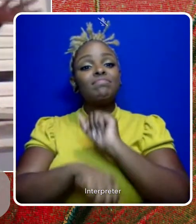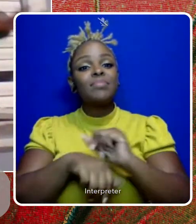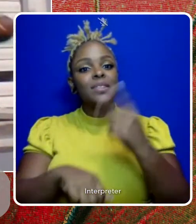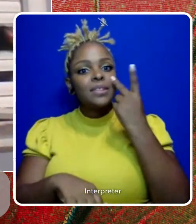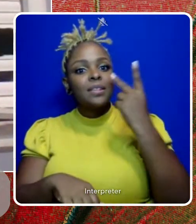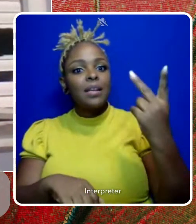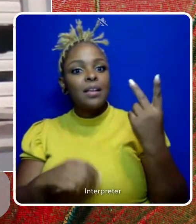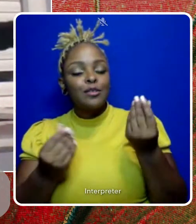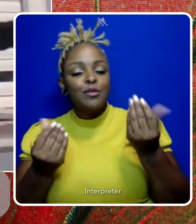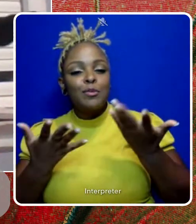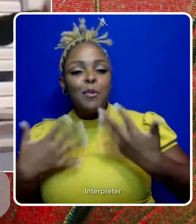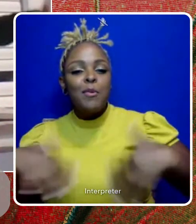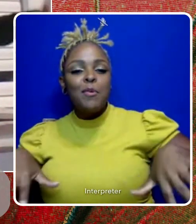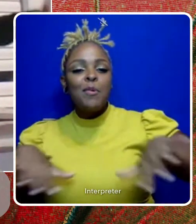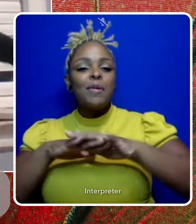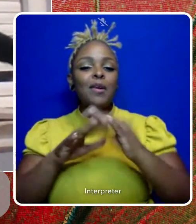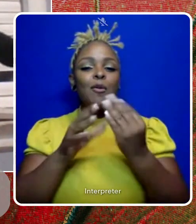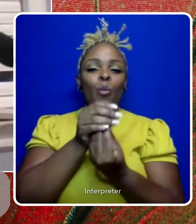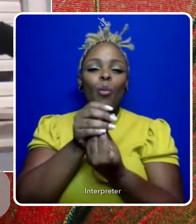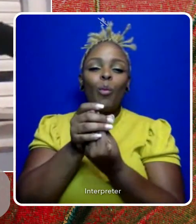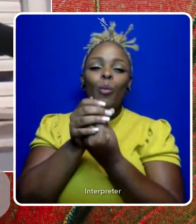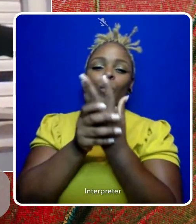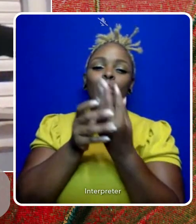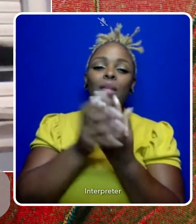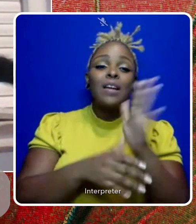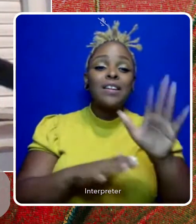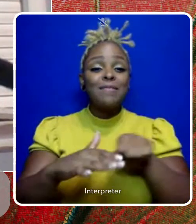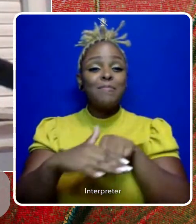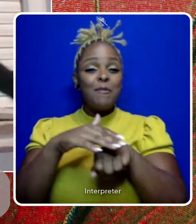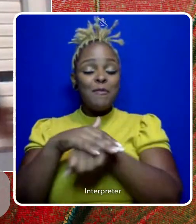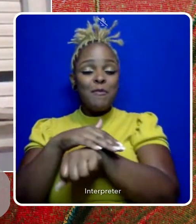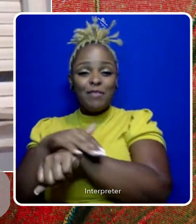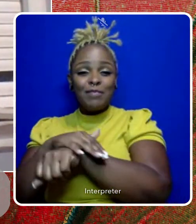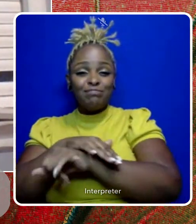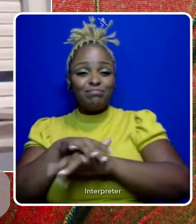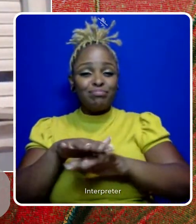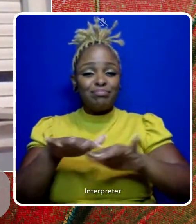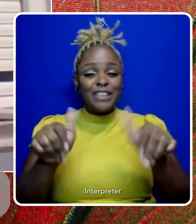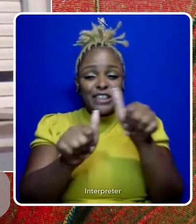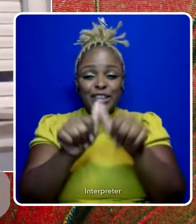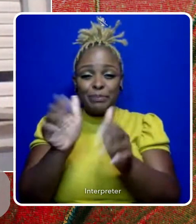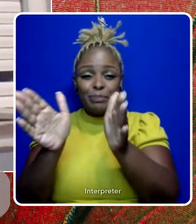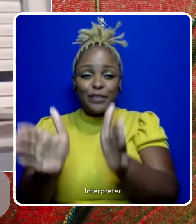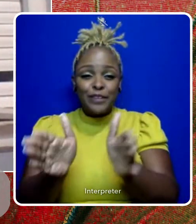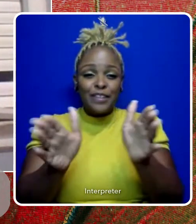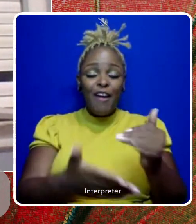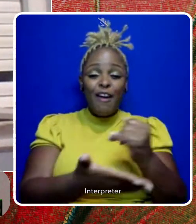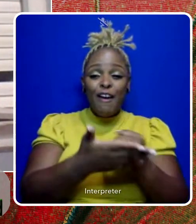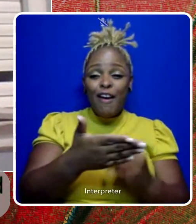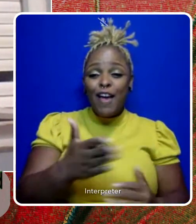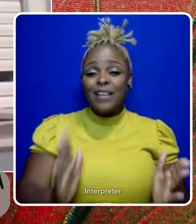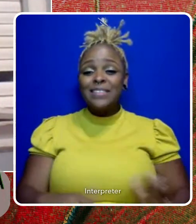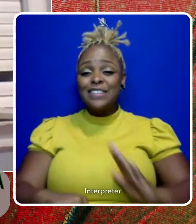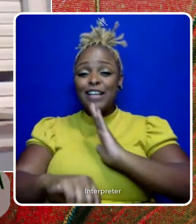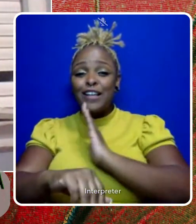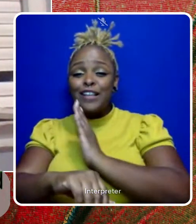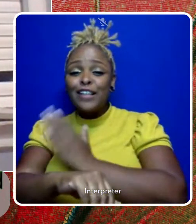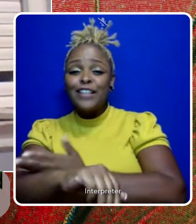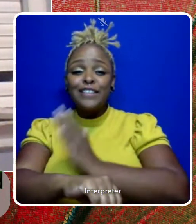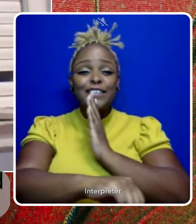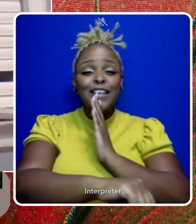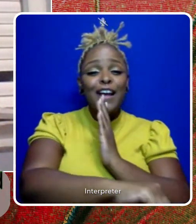doctors and artists and daughters, giving love in a world that turned